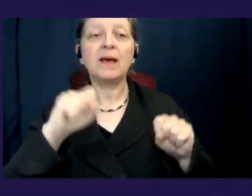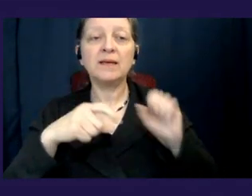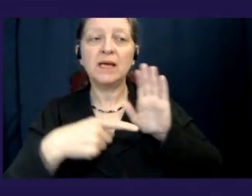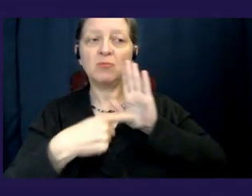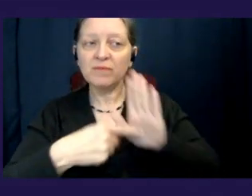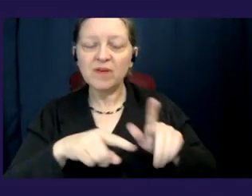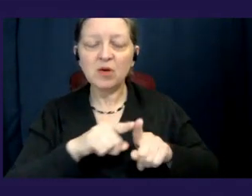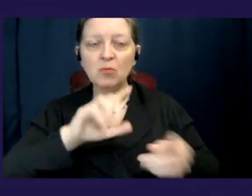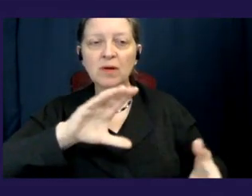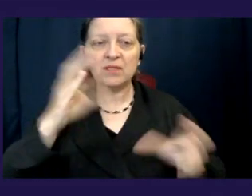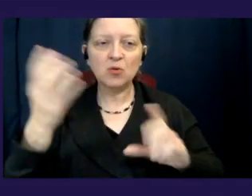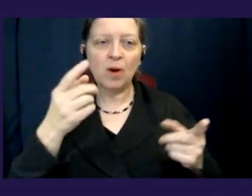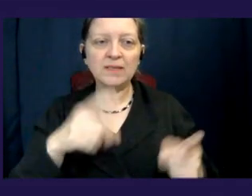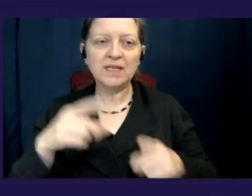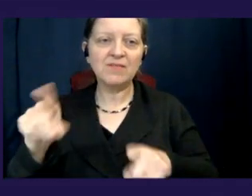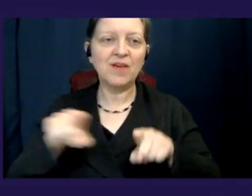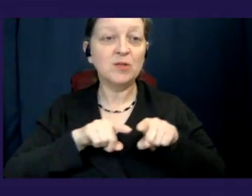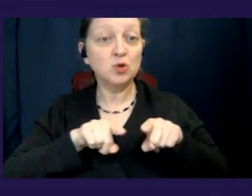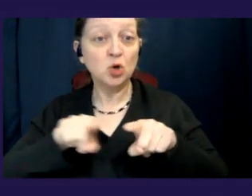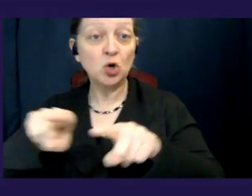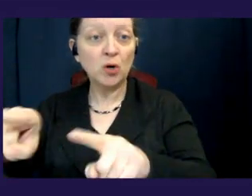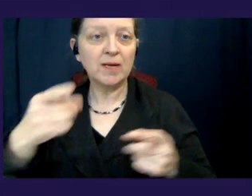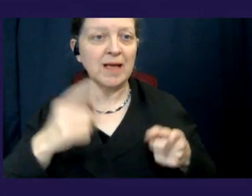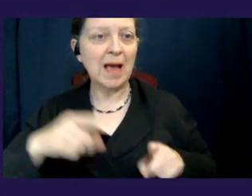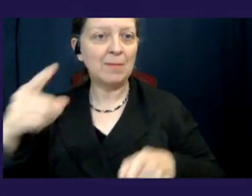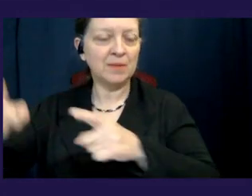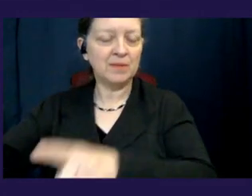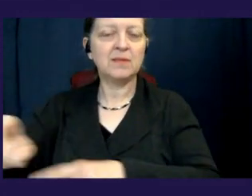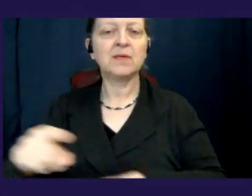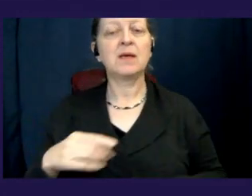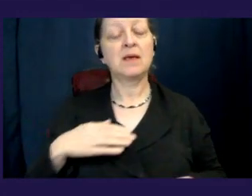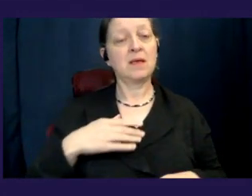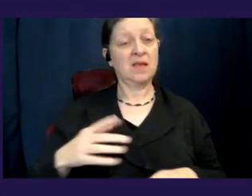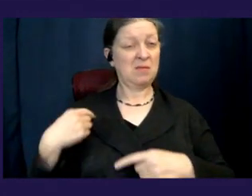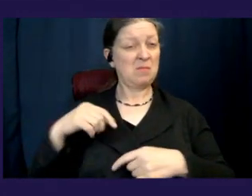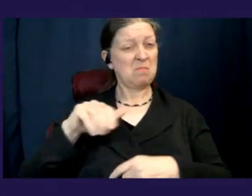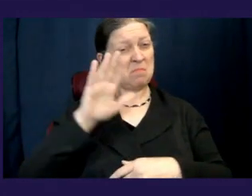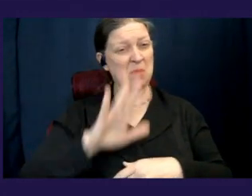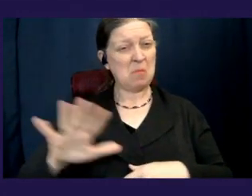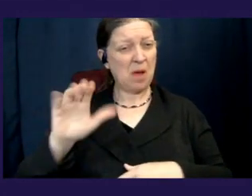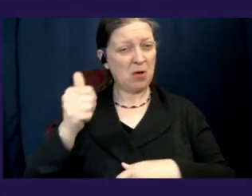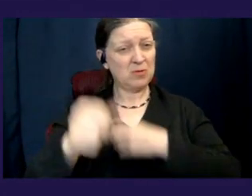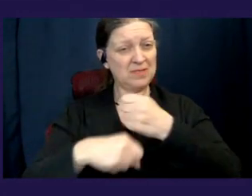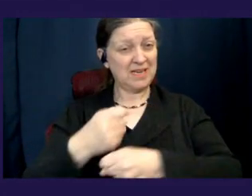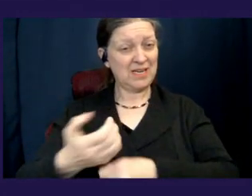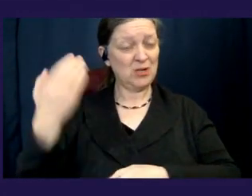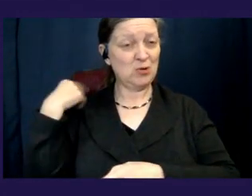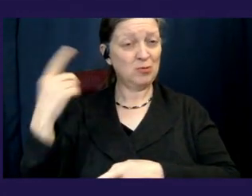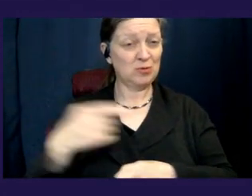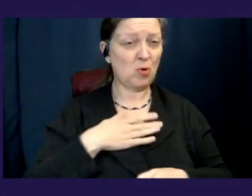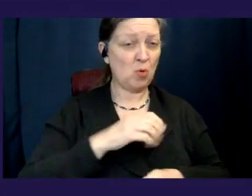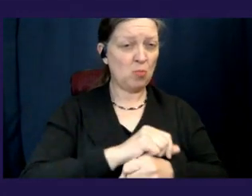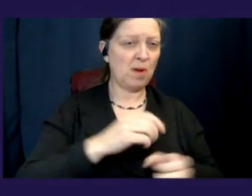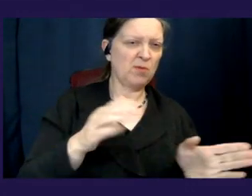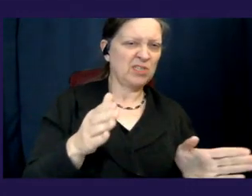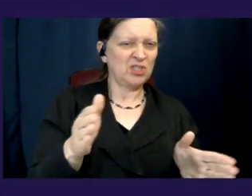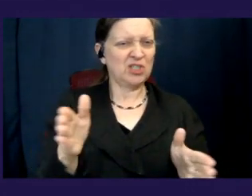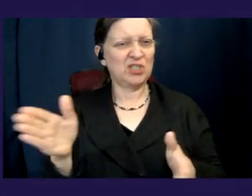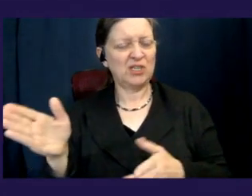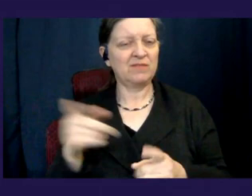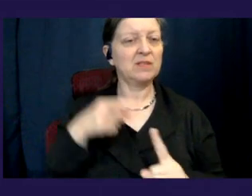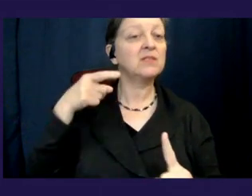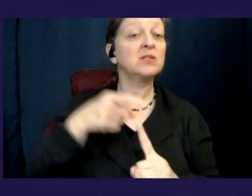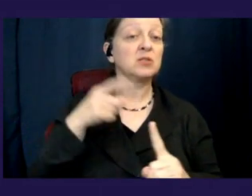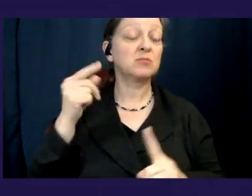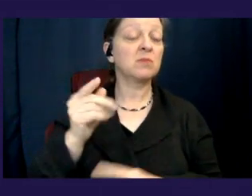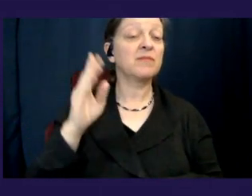unfolding. My work sort of shifted about 10 years ago, and very specifically after the Boston Marathon bombings, where we realized that mis